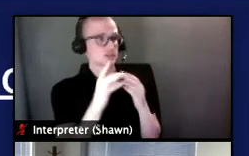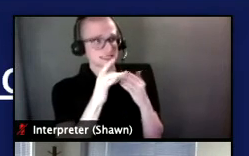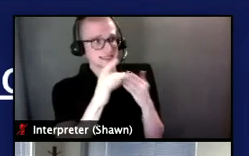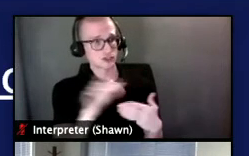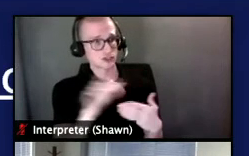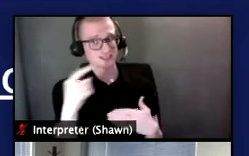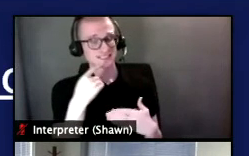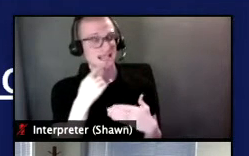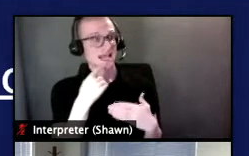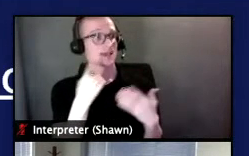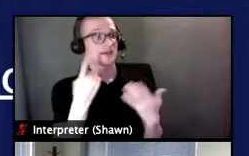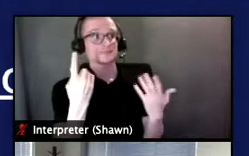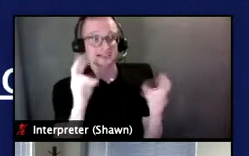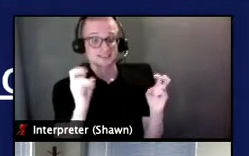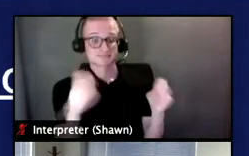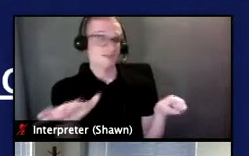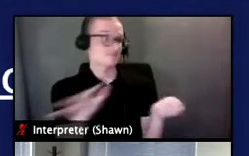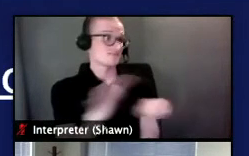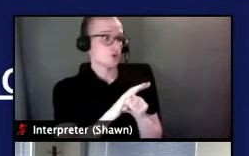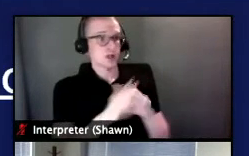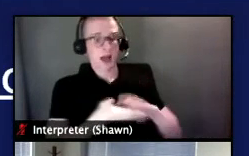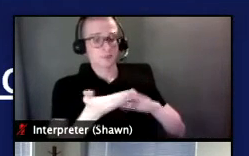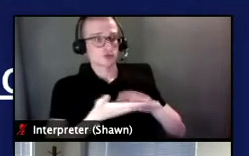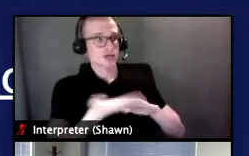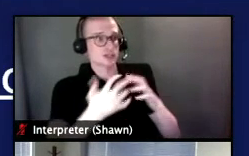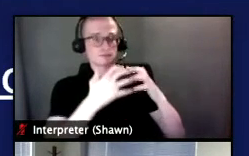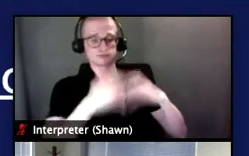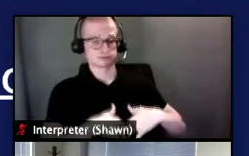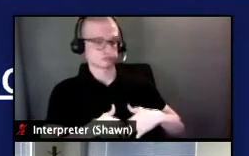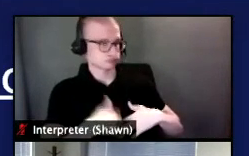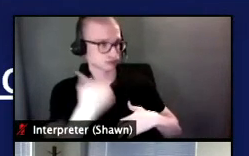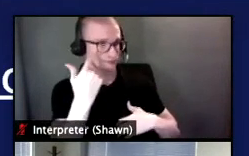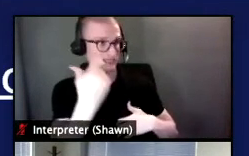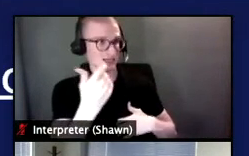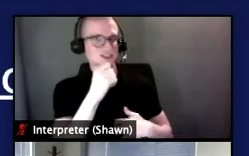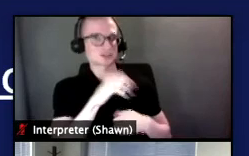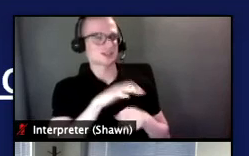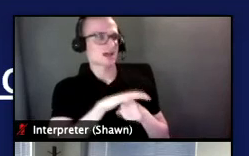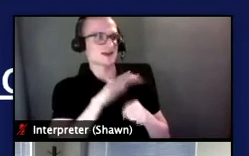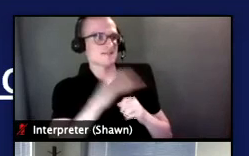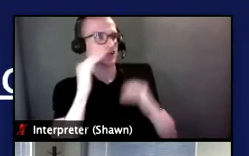operational breakdown because they don't have enough adults in the building to run the school.